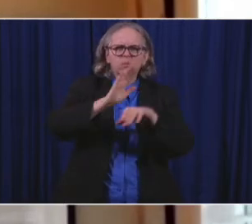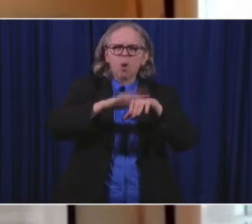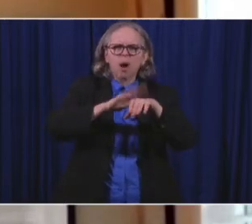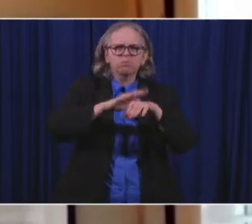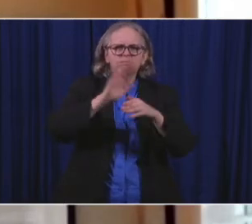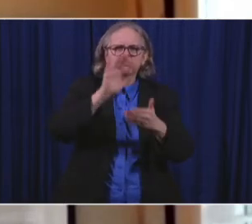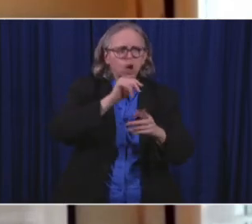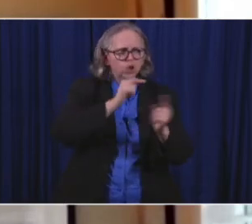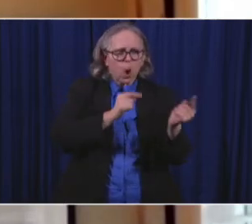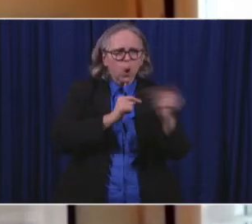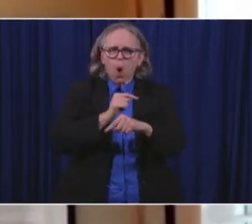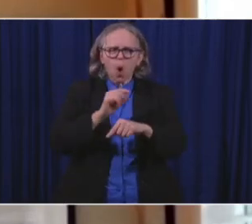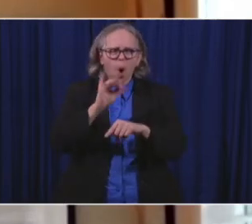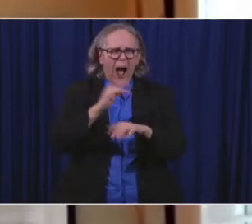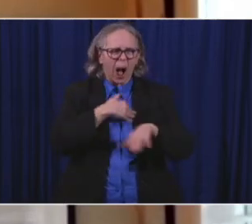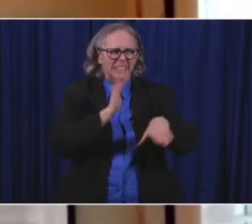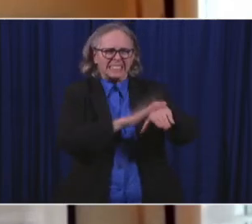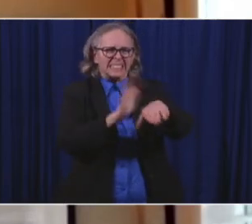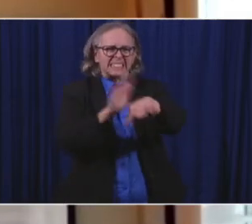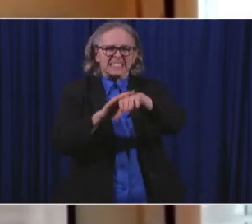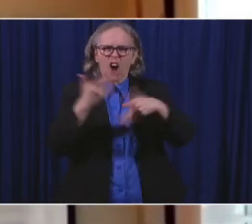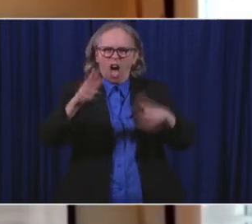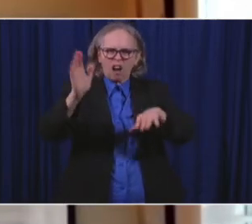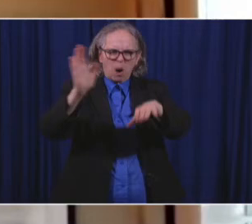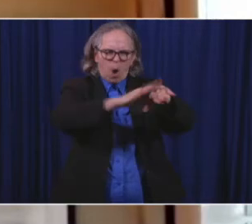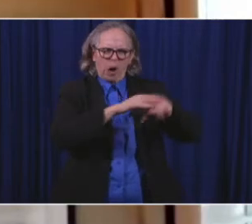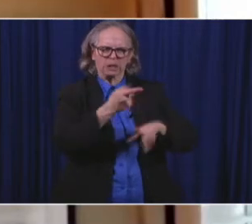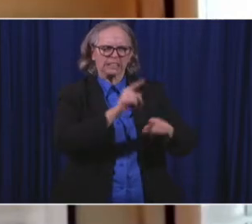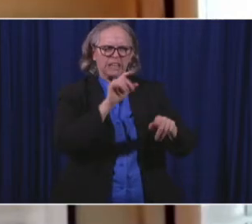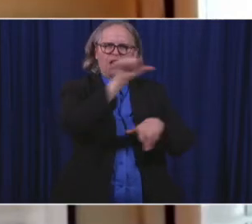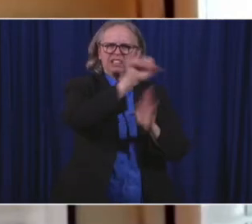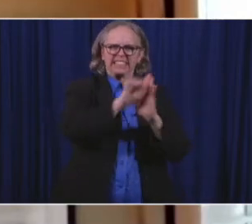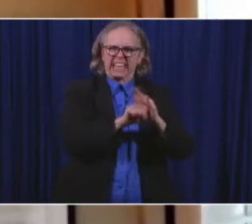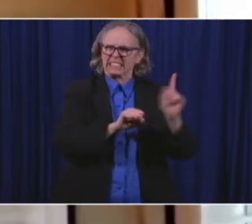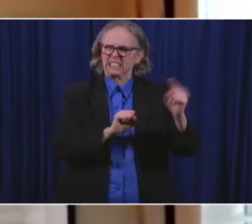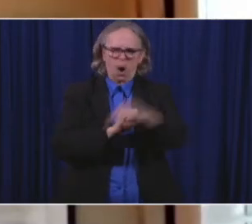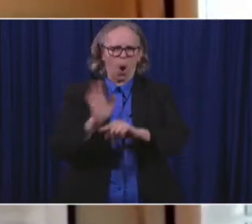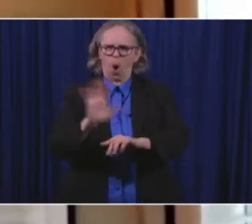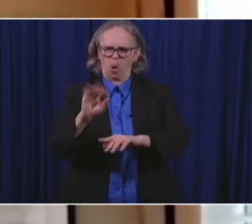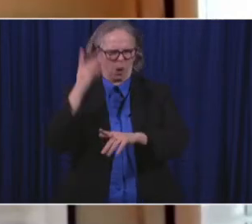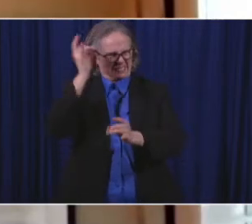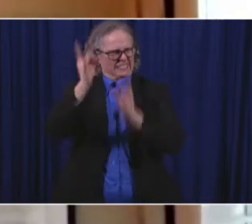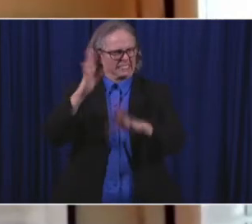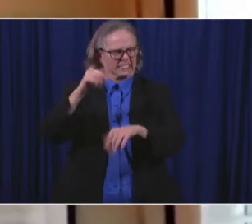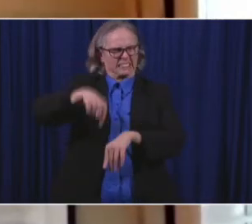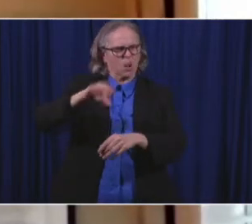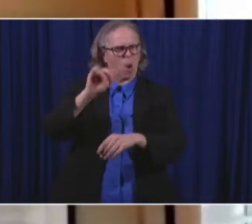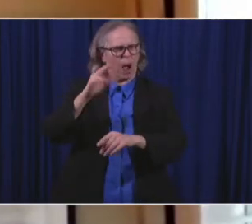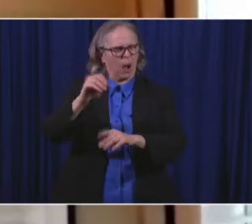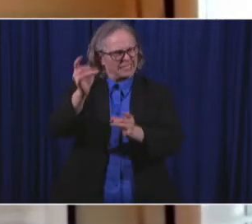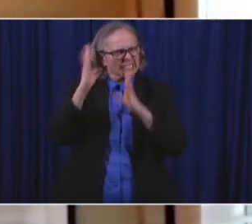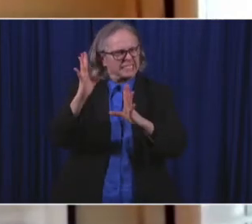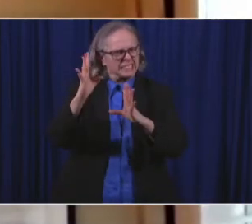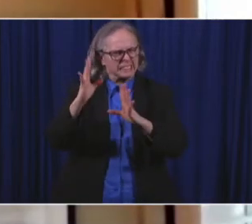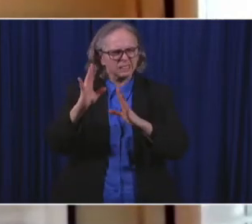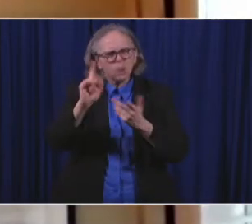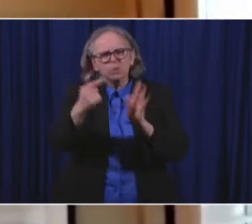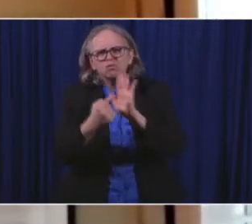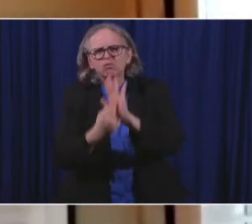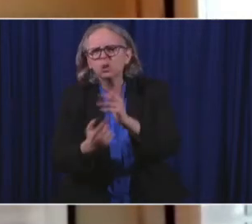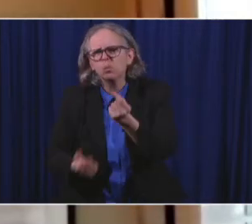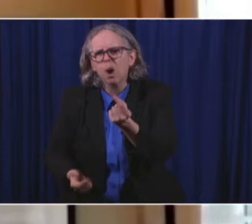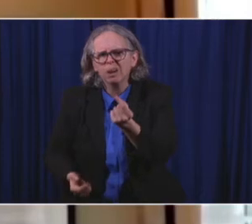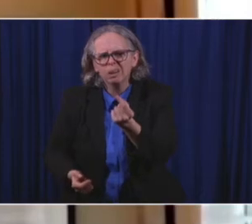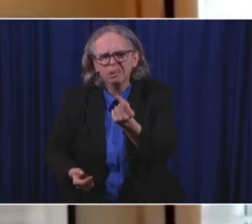You put all of that together and you have a picture of us having had some degree of success in slowing